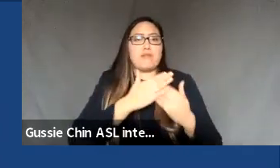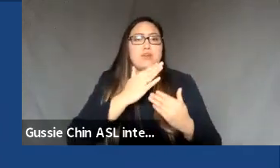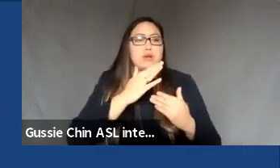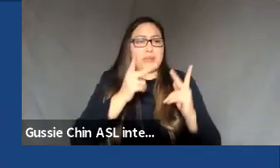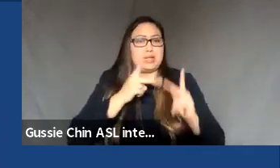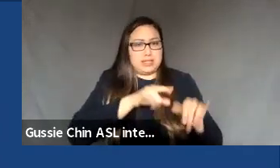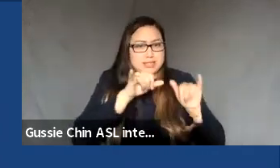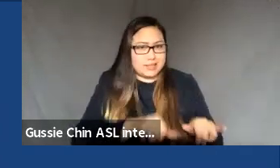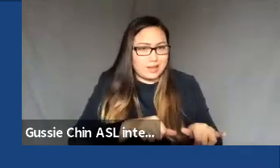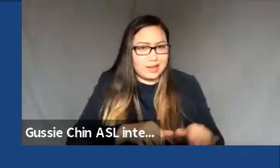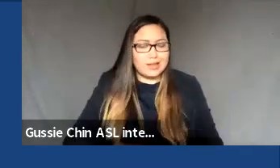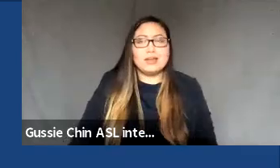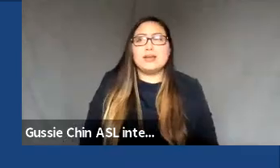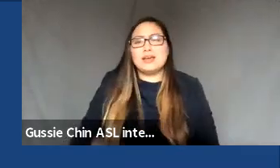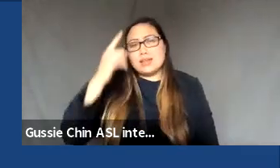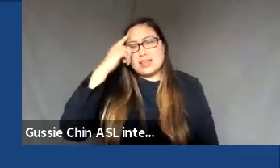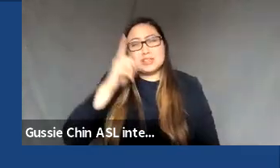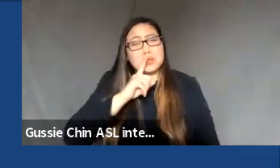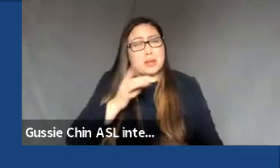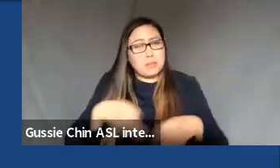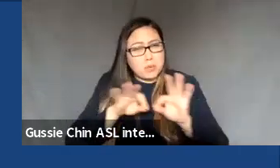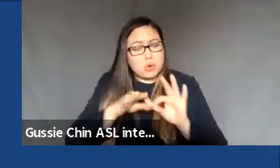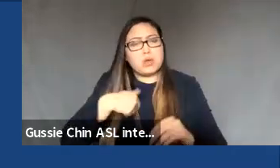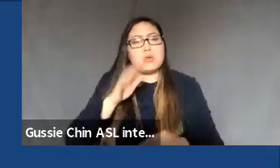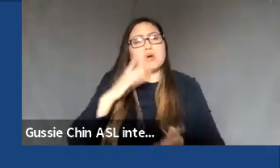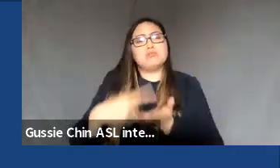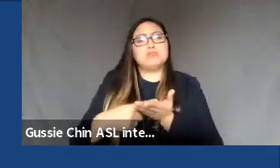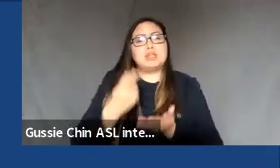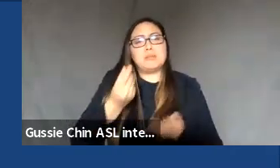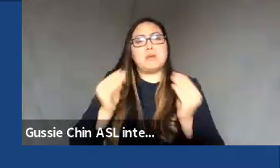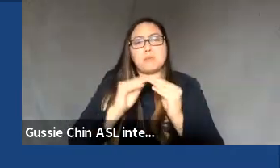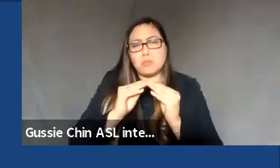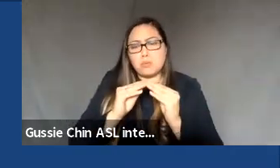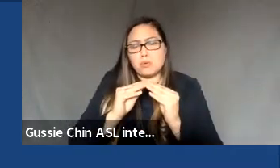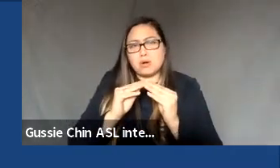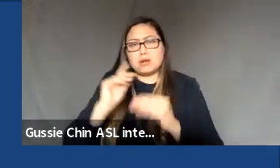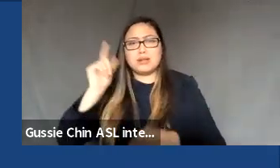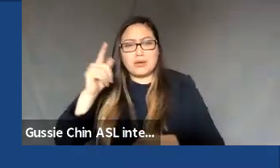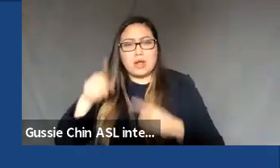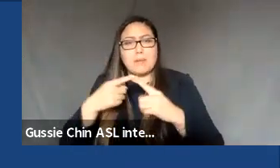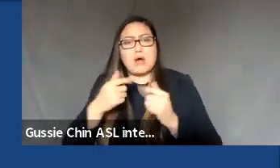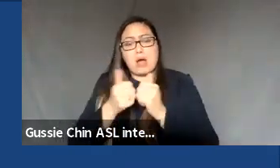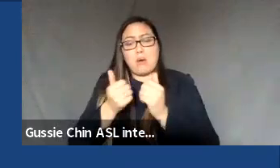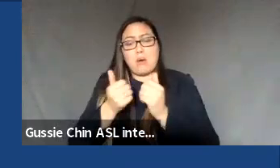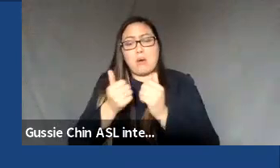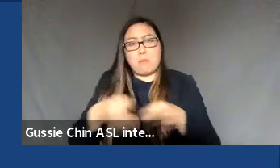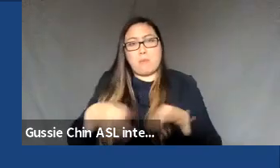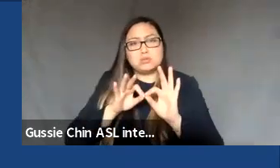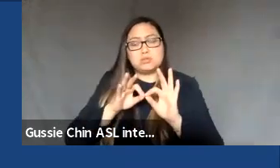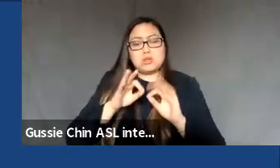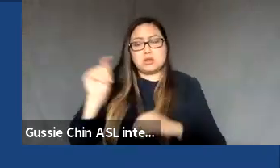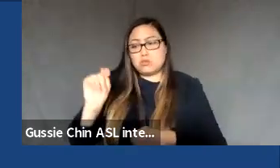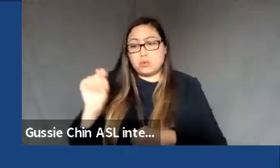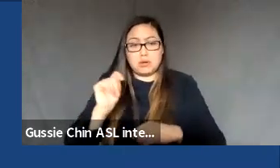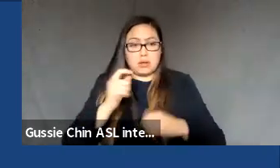um, I think it's really important, and we're going to talk a little bit later about how important it is to make sure that the toilet or bathing